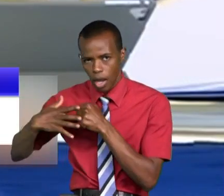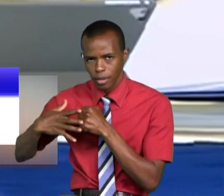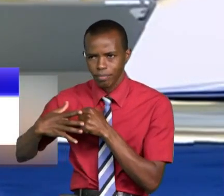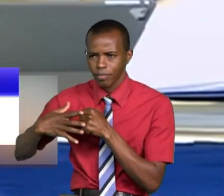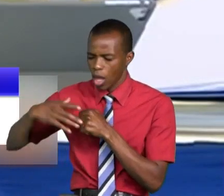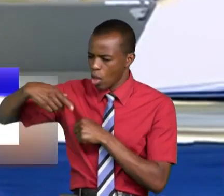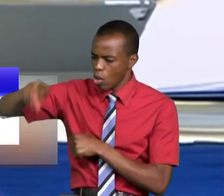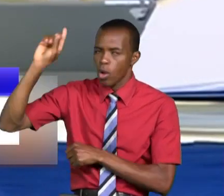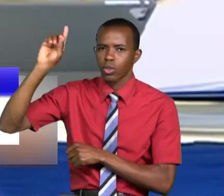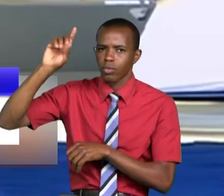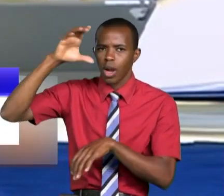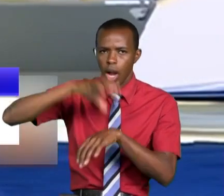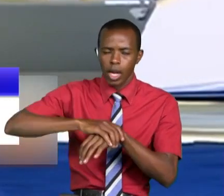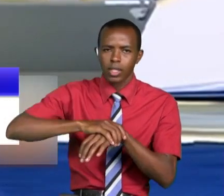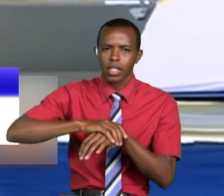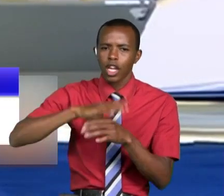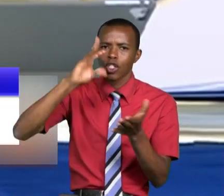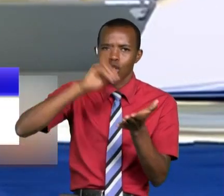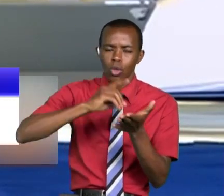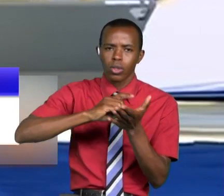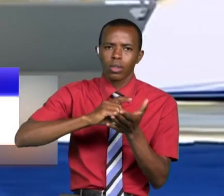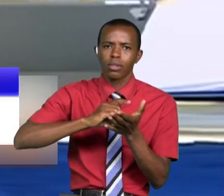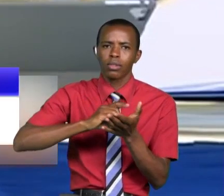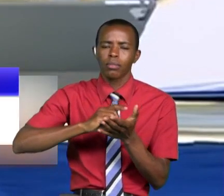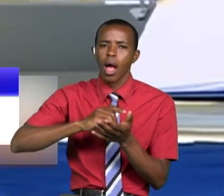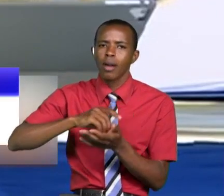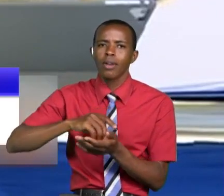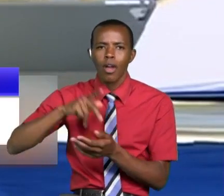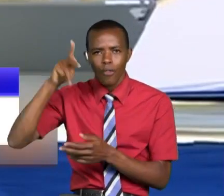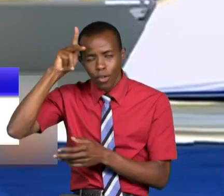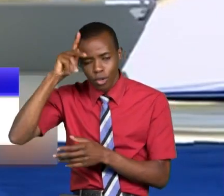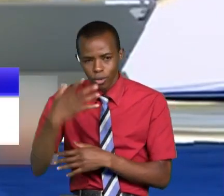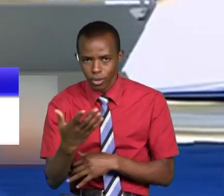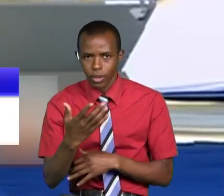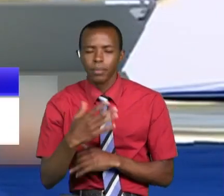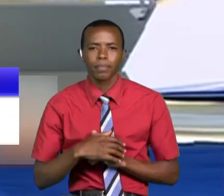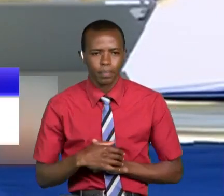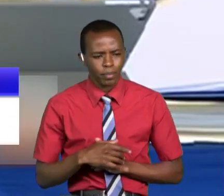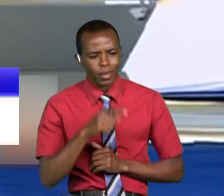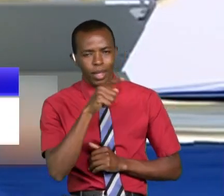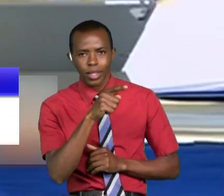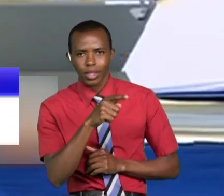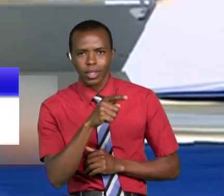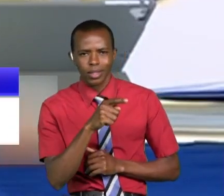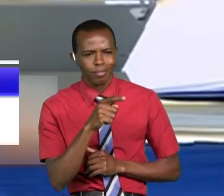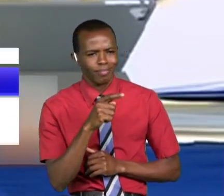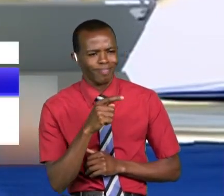2009, you then received your Doctor of Philosophy in Business Administration. Yes. So that was a bit